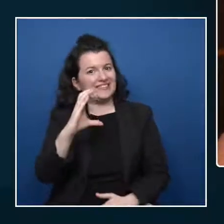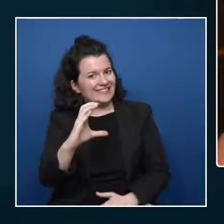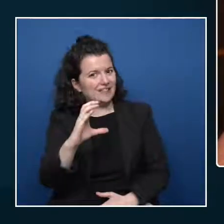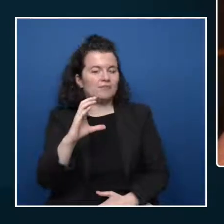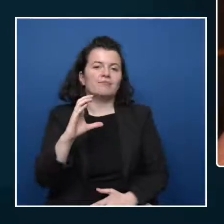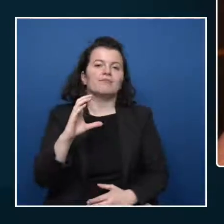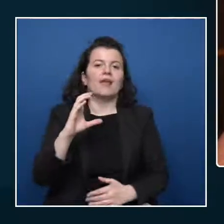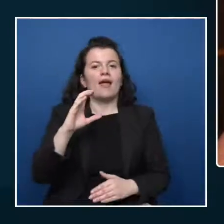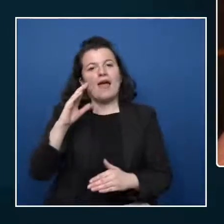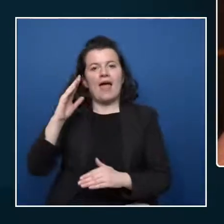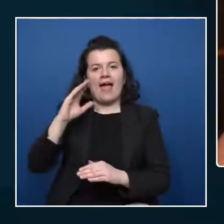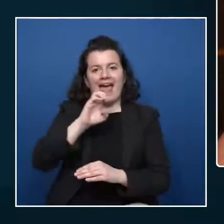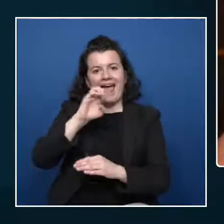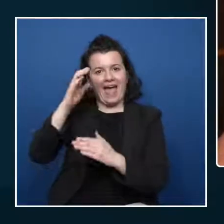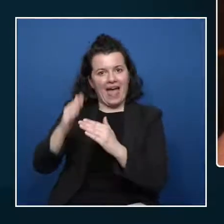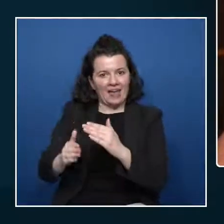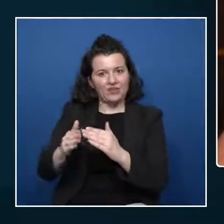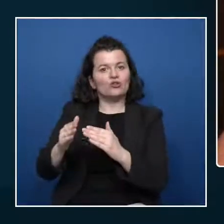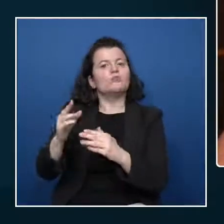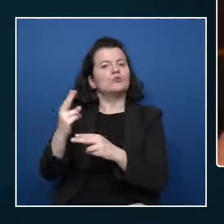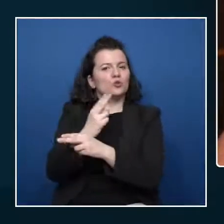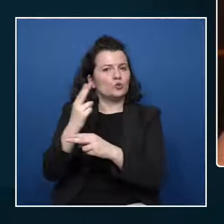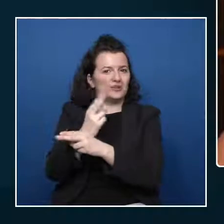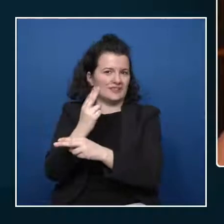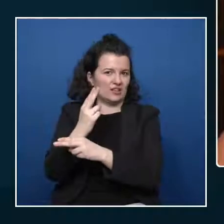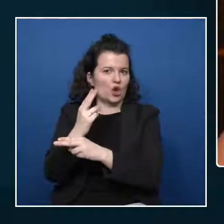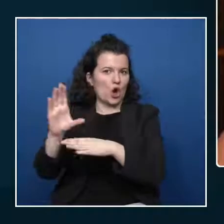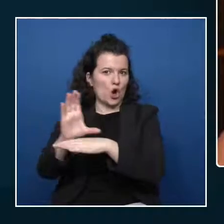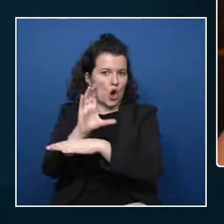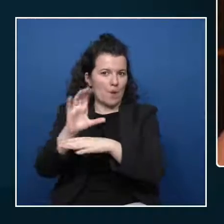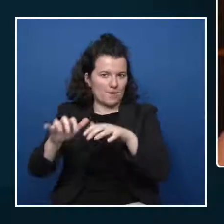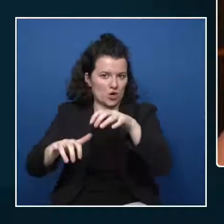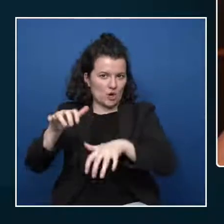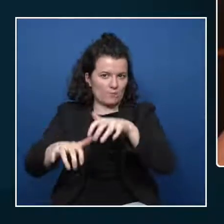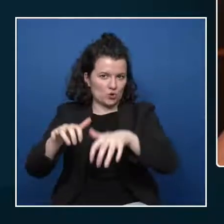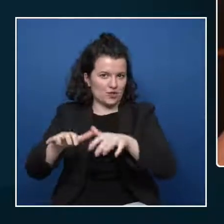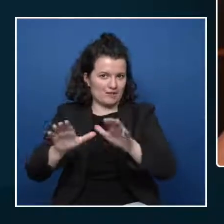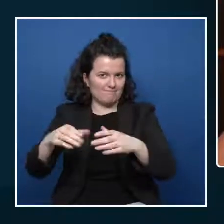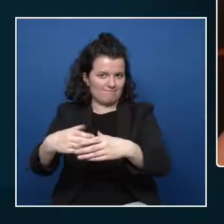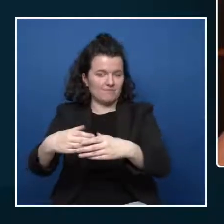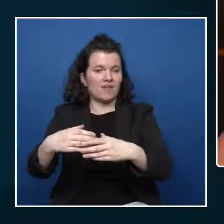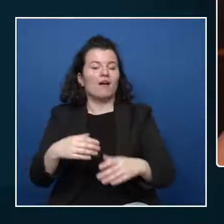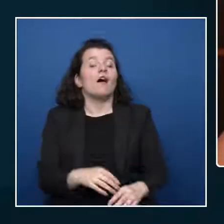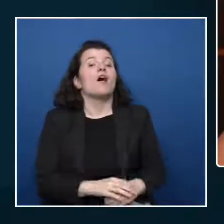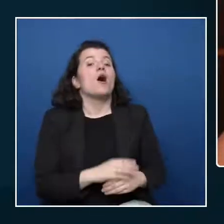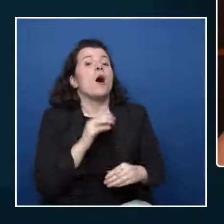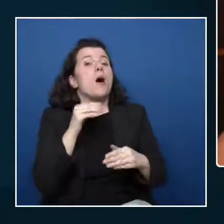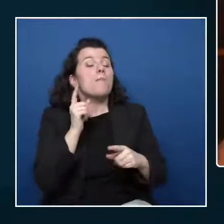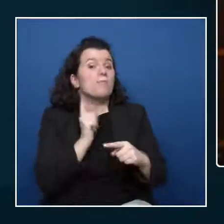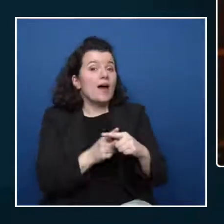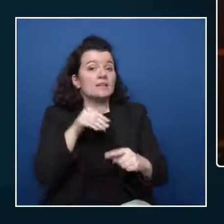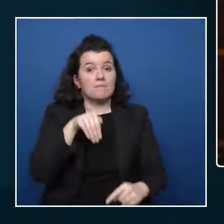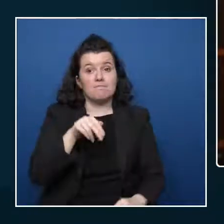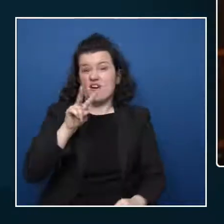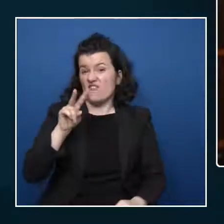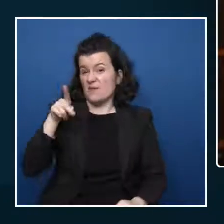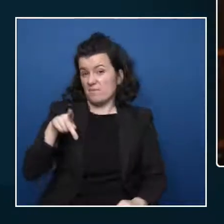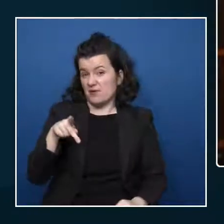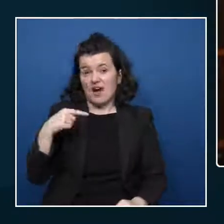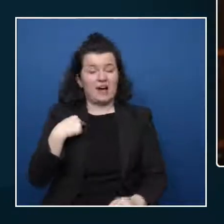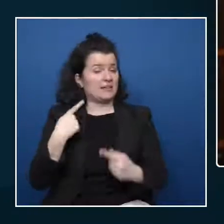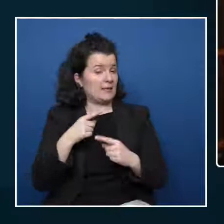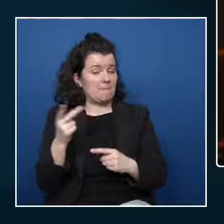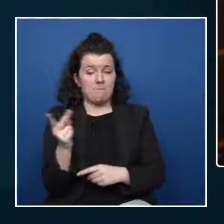Computing community, and also very active as an MVP for the last couple of years,